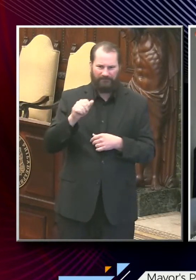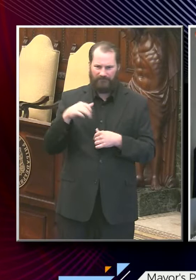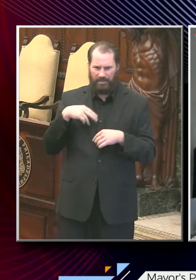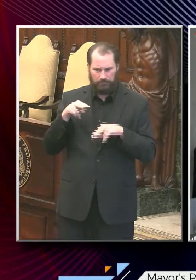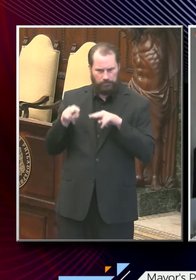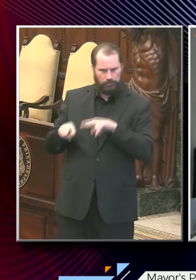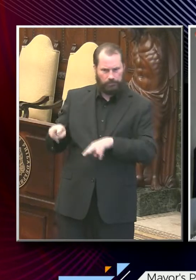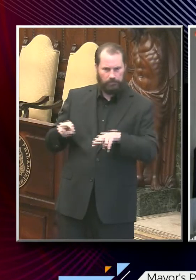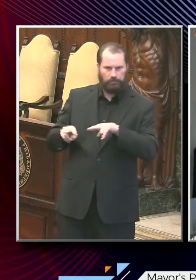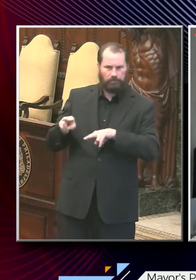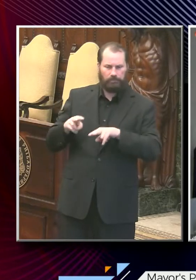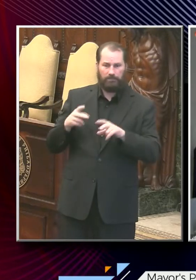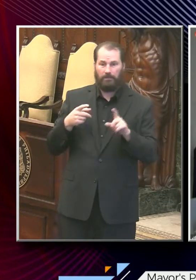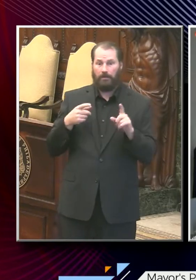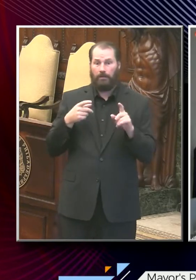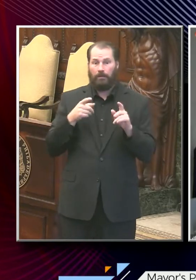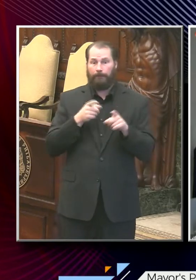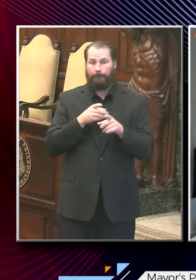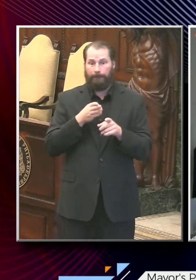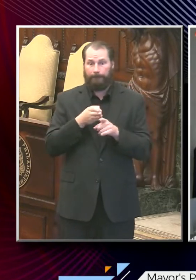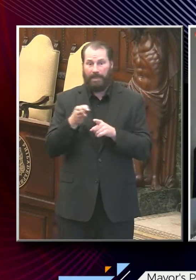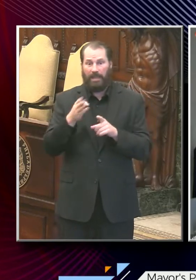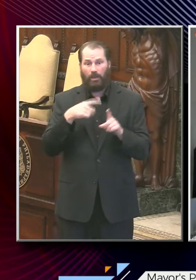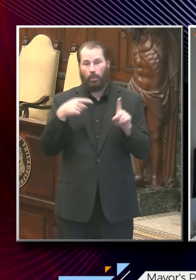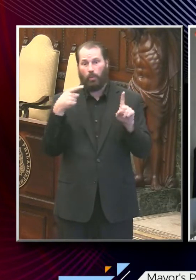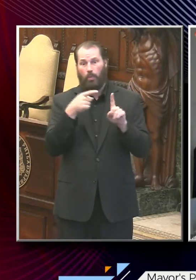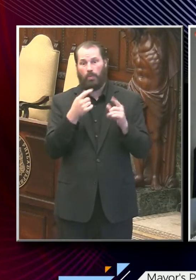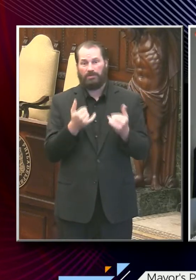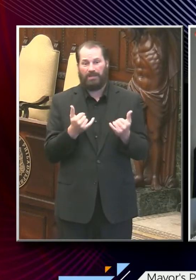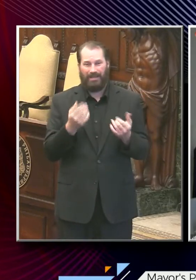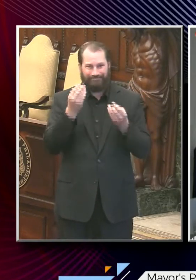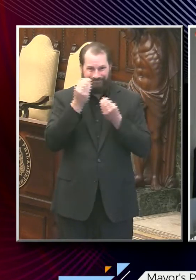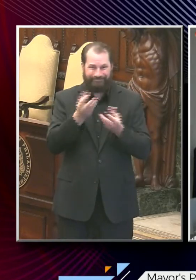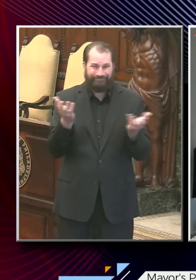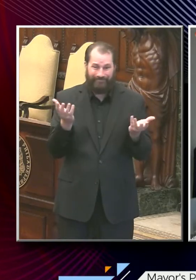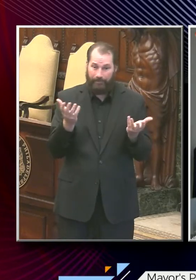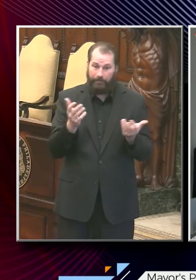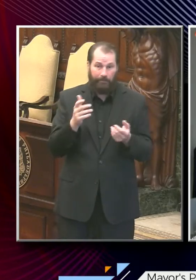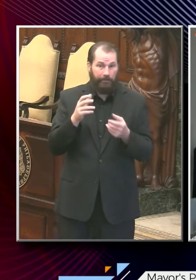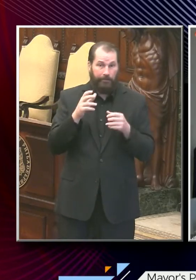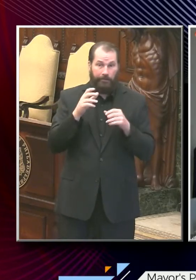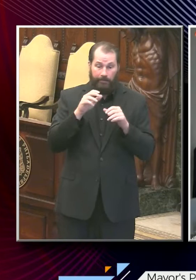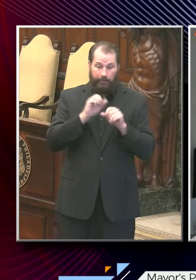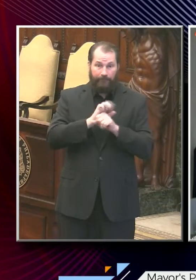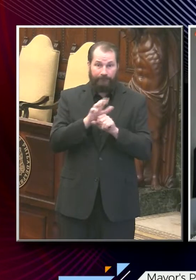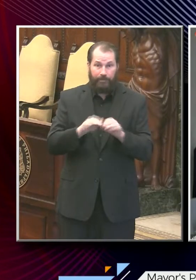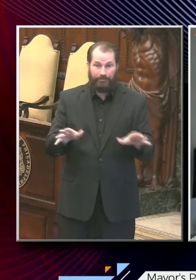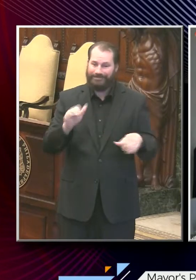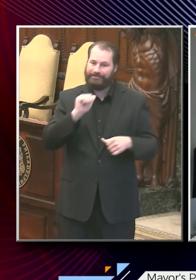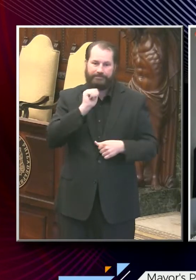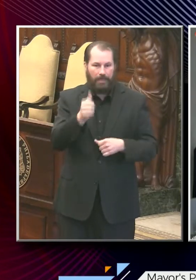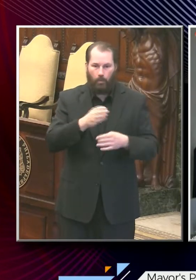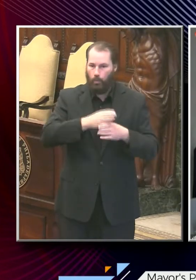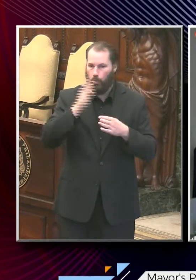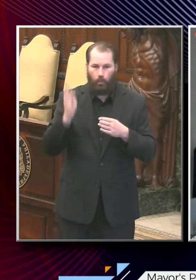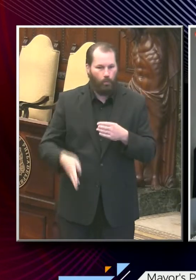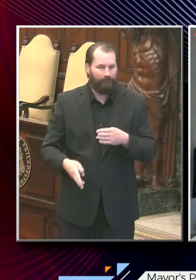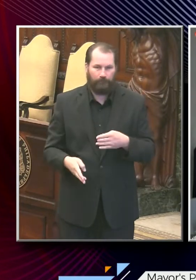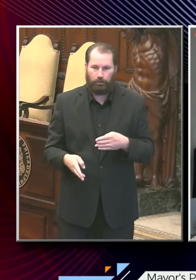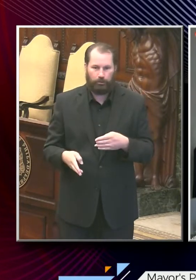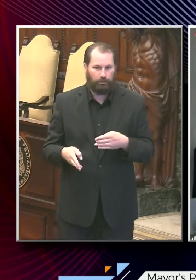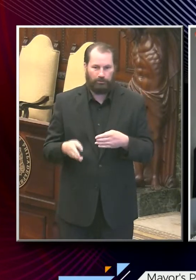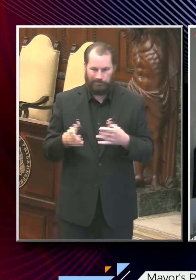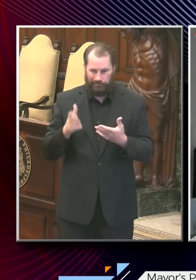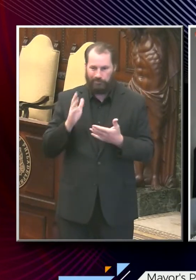this epidemic is definitely not over. The risk right now is rising. So we all need to take this seriously. Businesses and people who